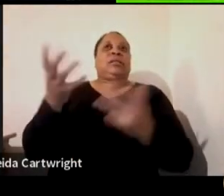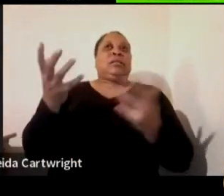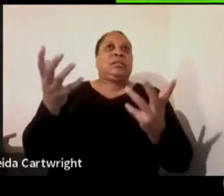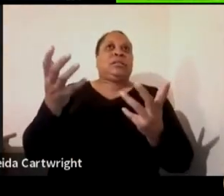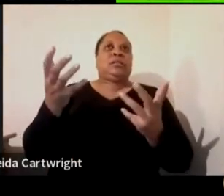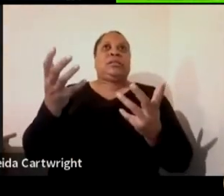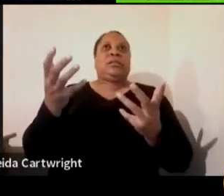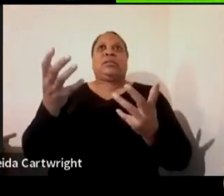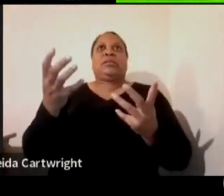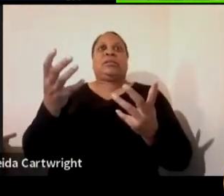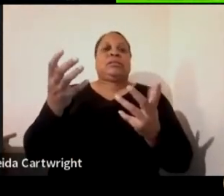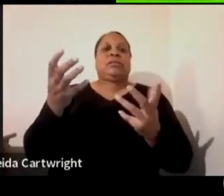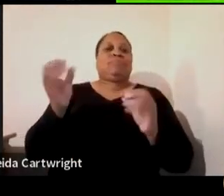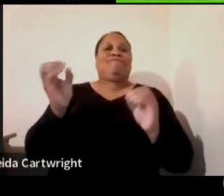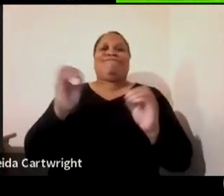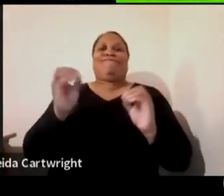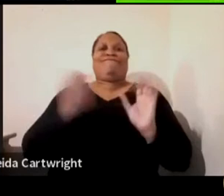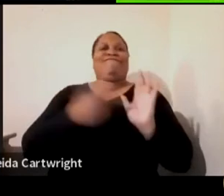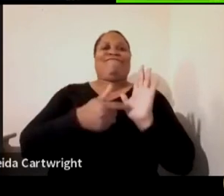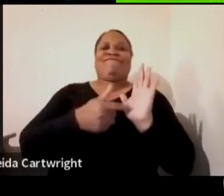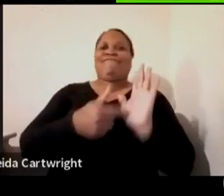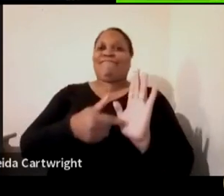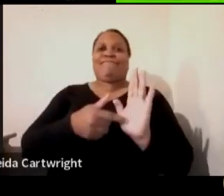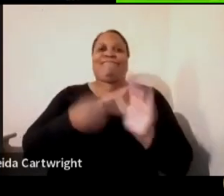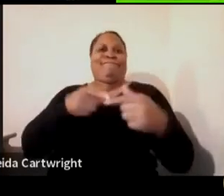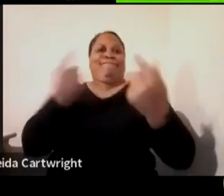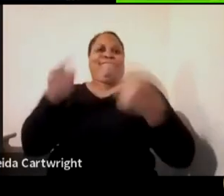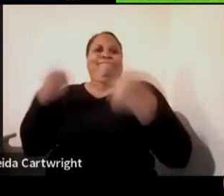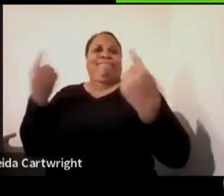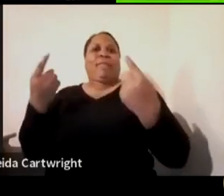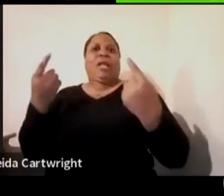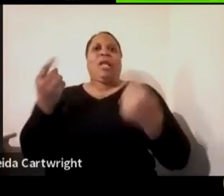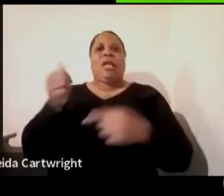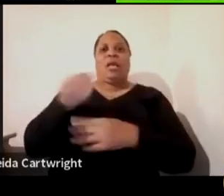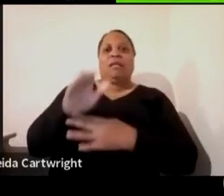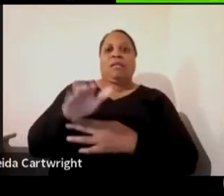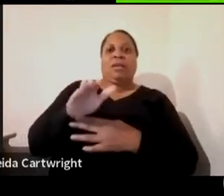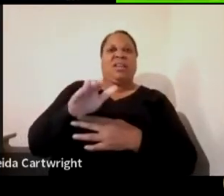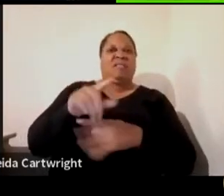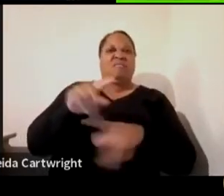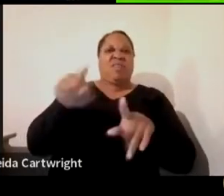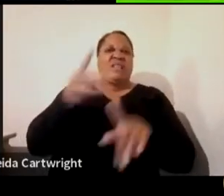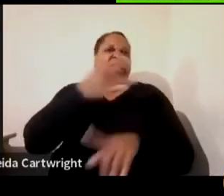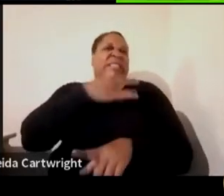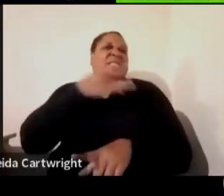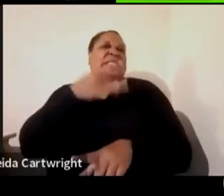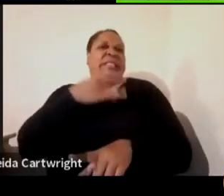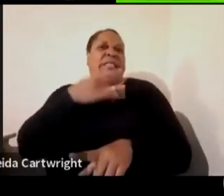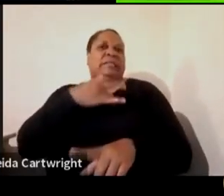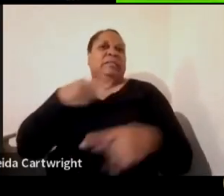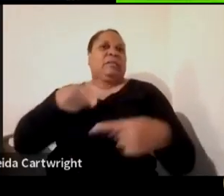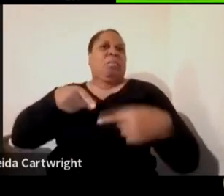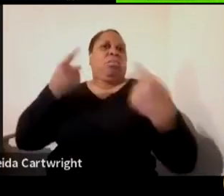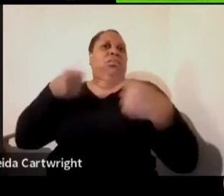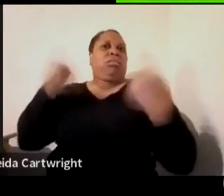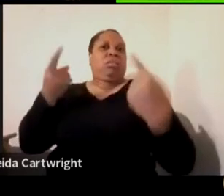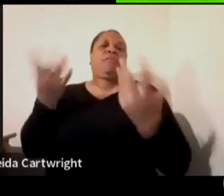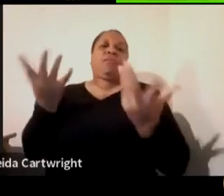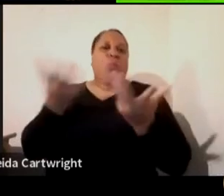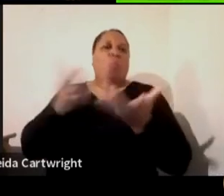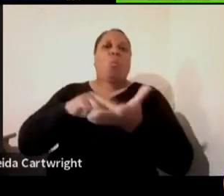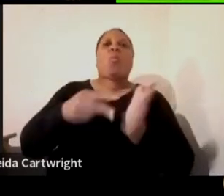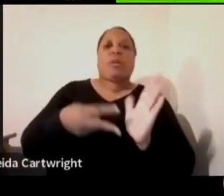absolute contraindication for anything except for hypersensitivity reactions. So what that means is